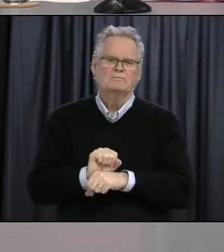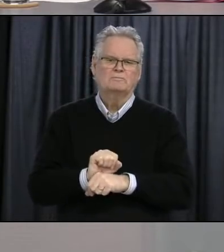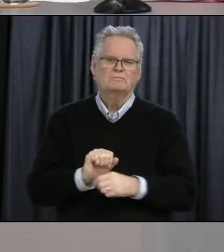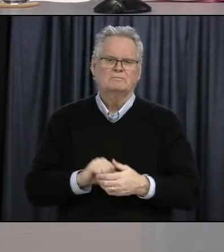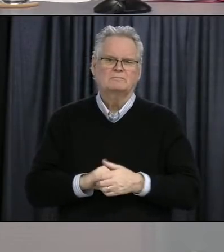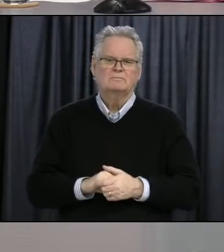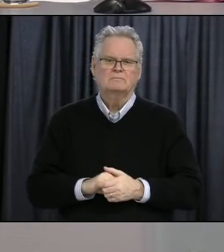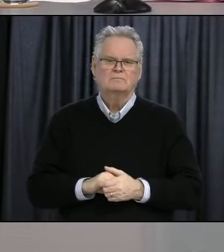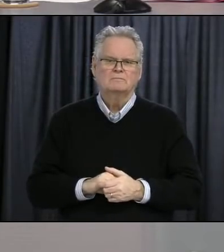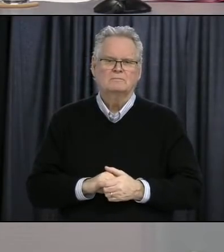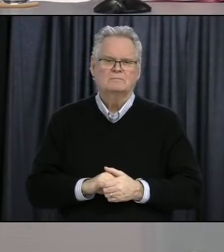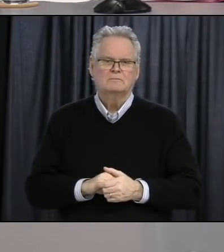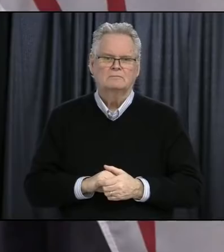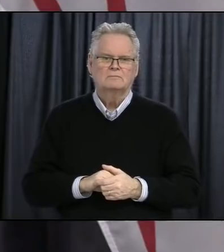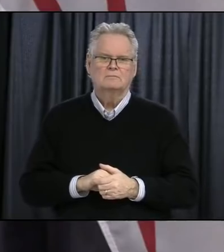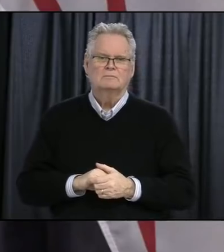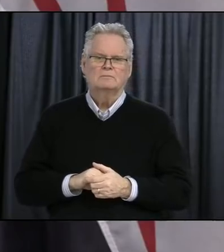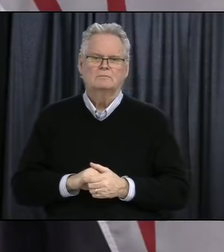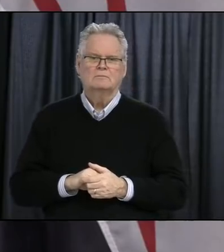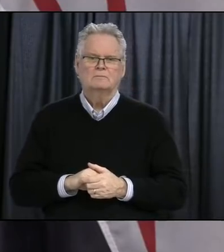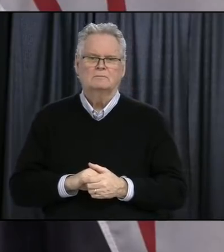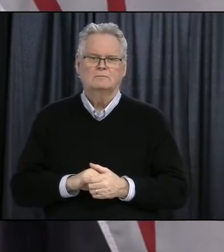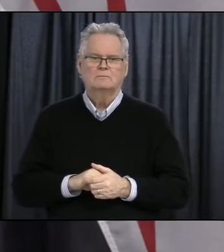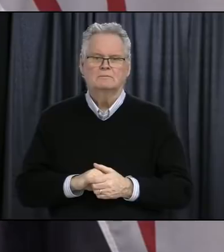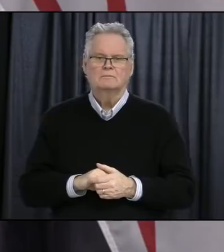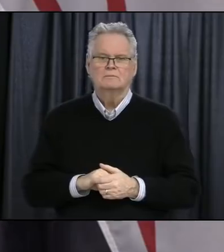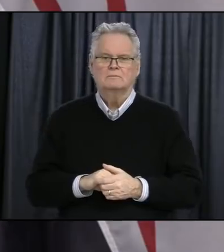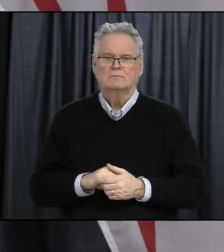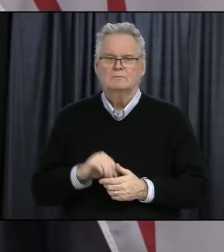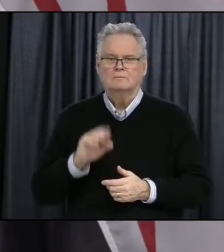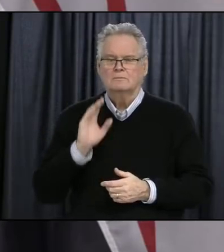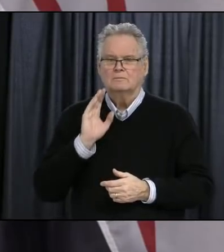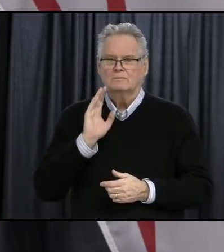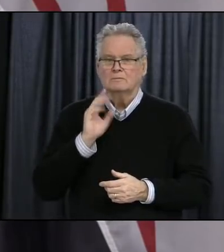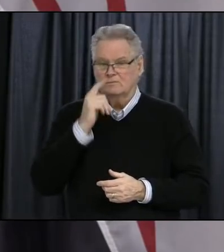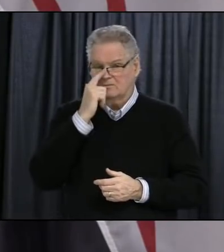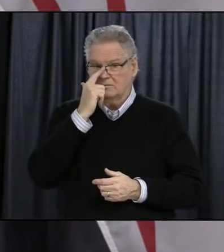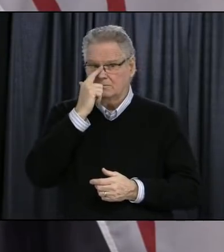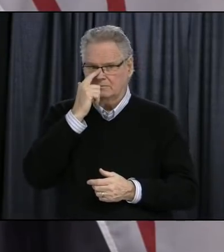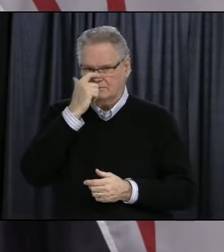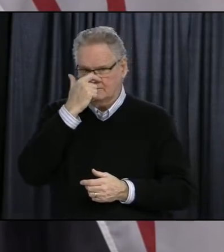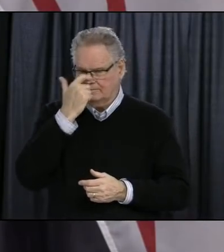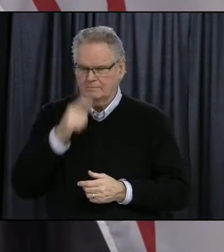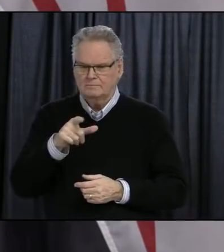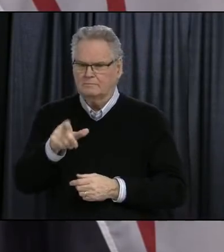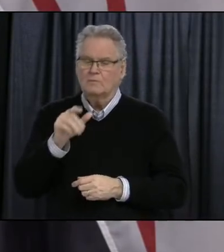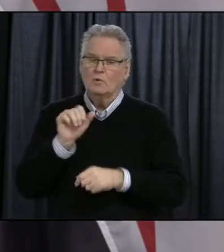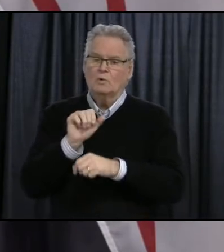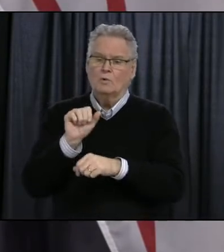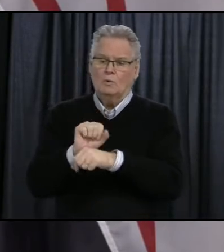MCP? Yes, if you're living here in the province, you will receive a COVID vaccine.